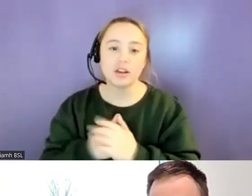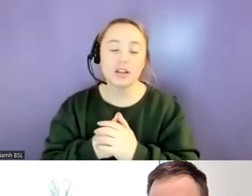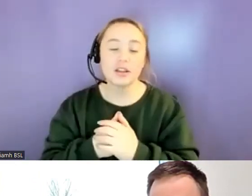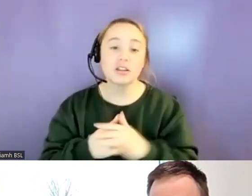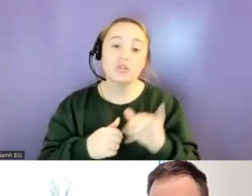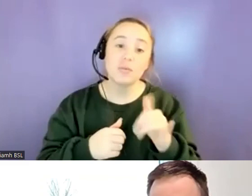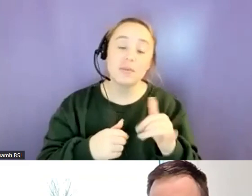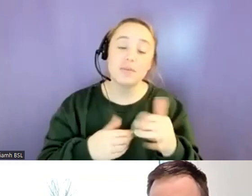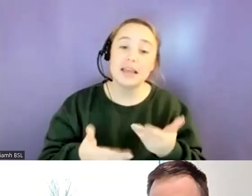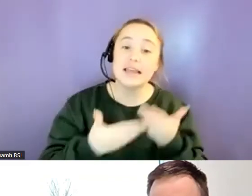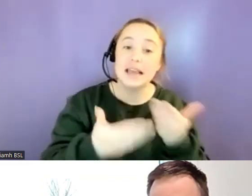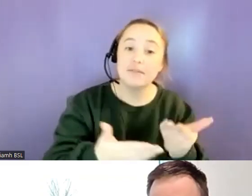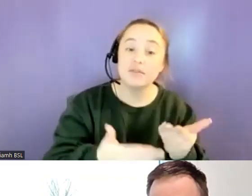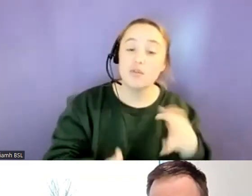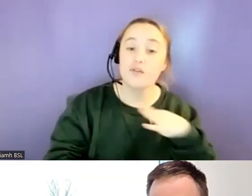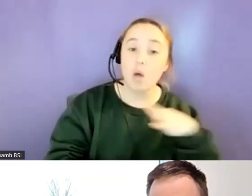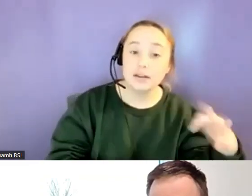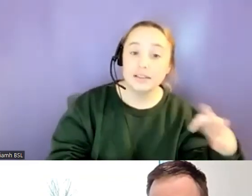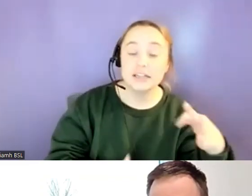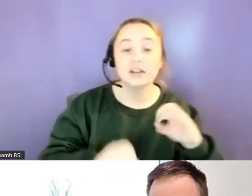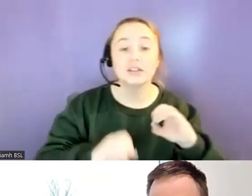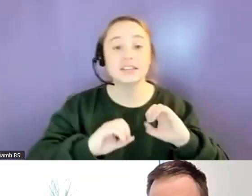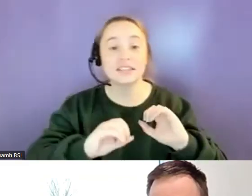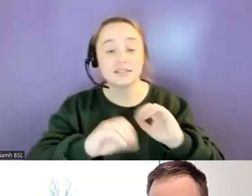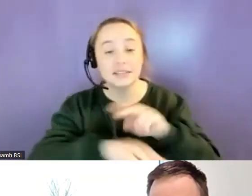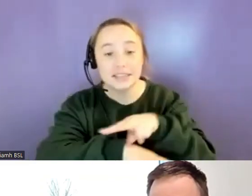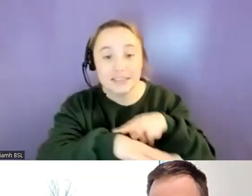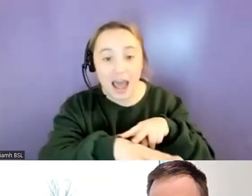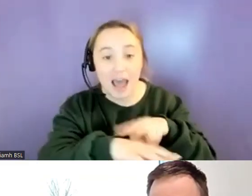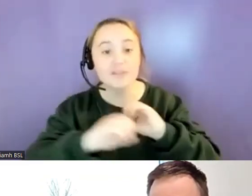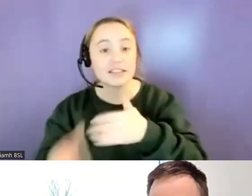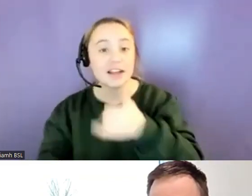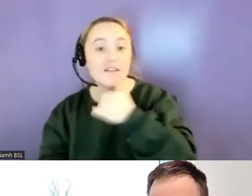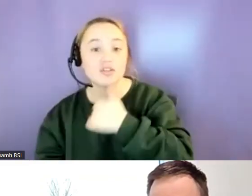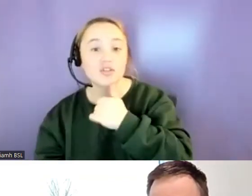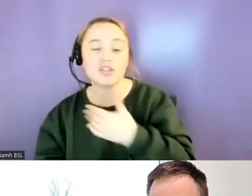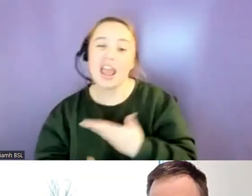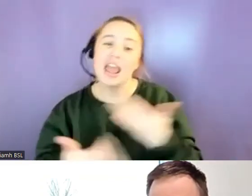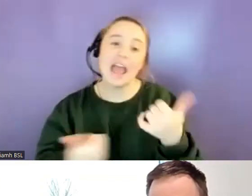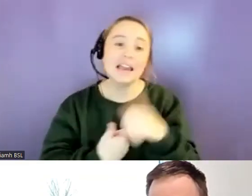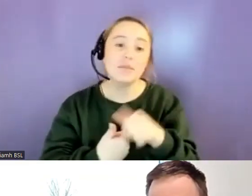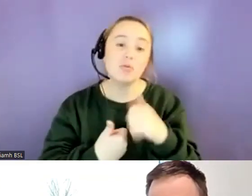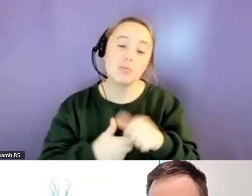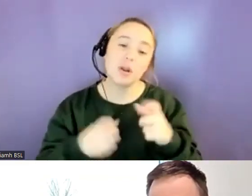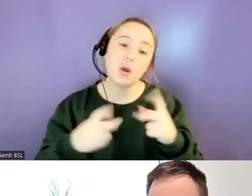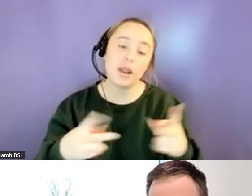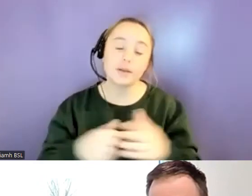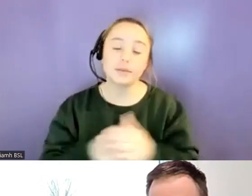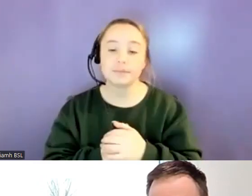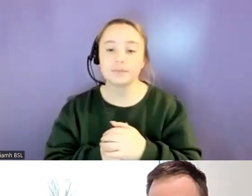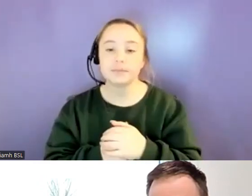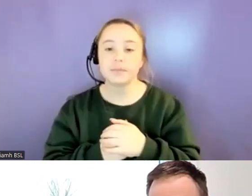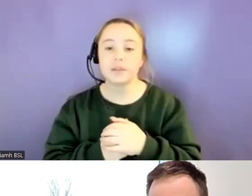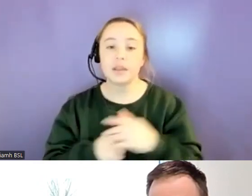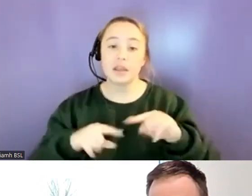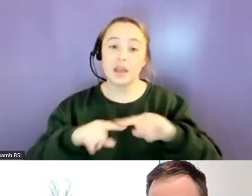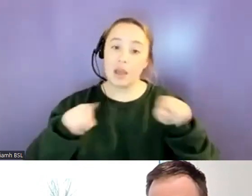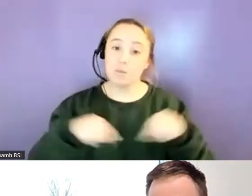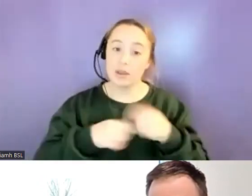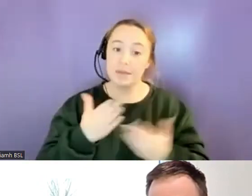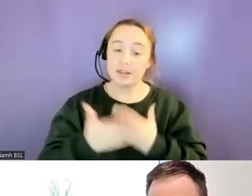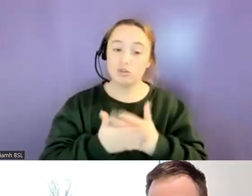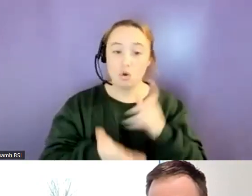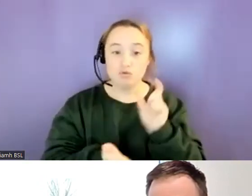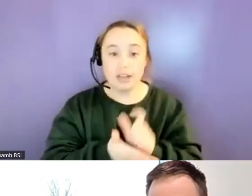volunteers, staff and service users in whatever way is appropriate for that group of people. And we make sure our retail and